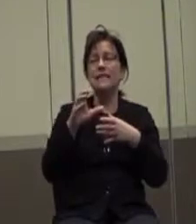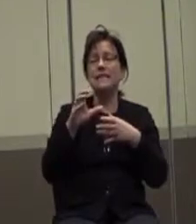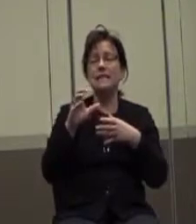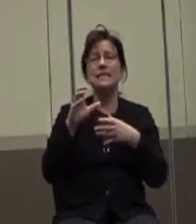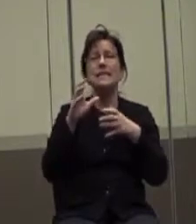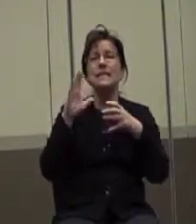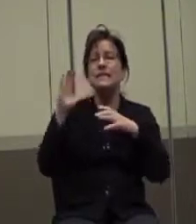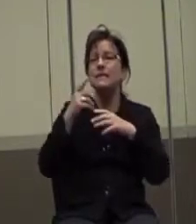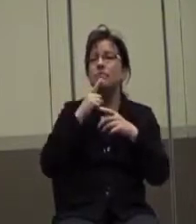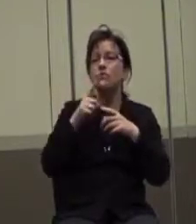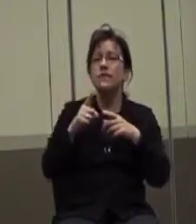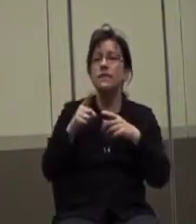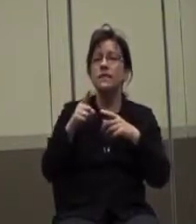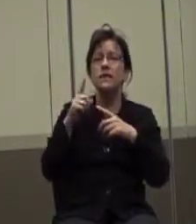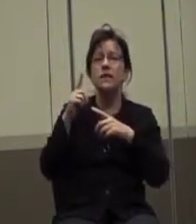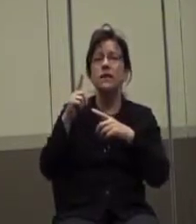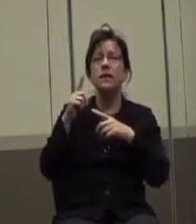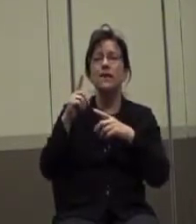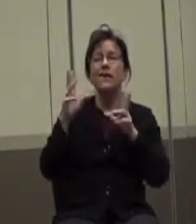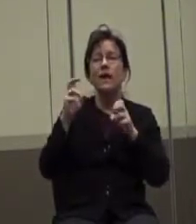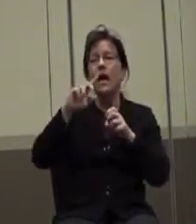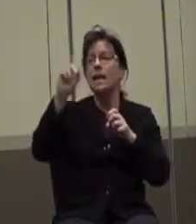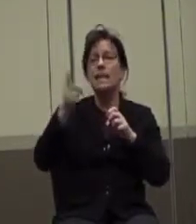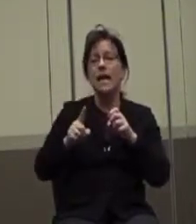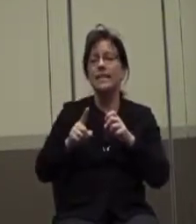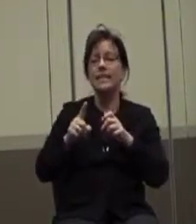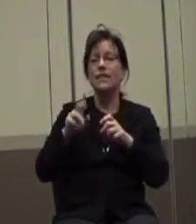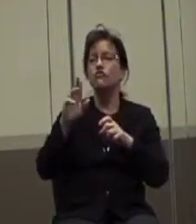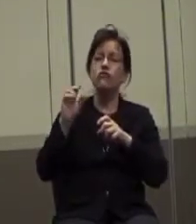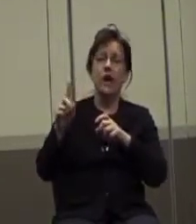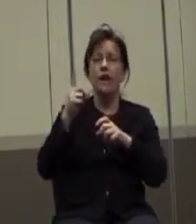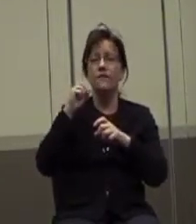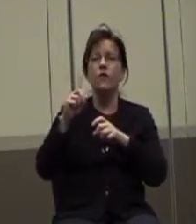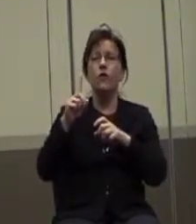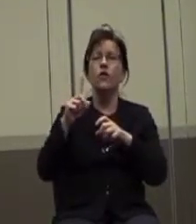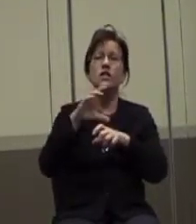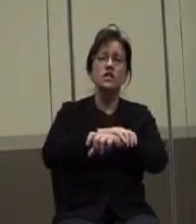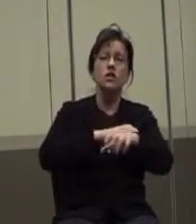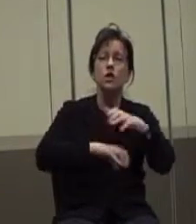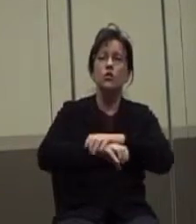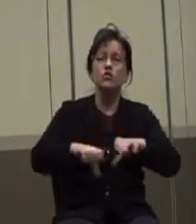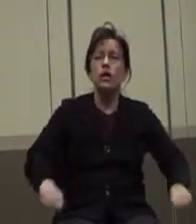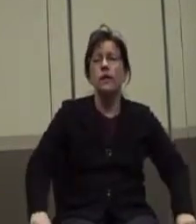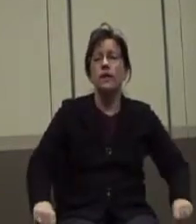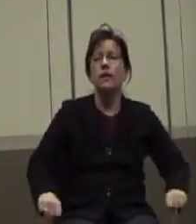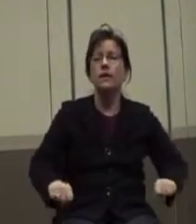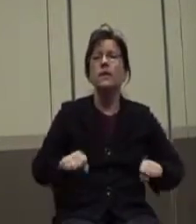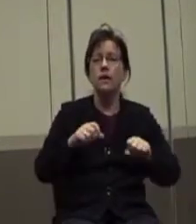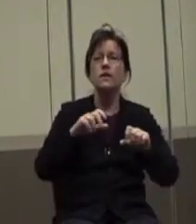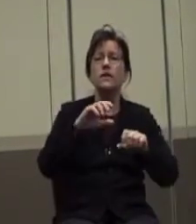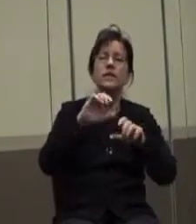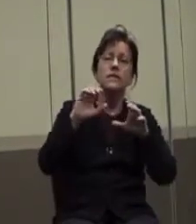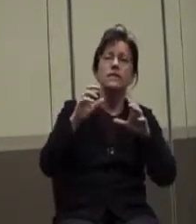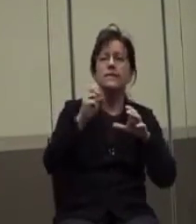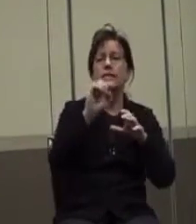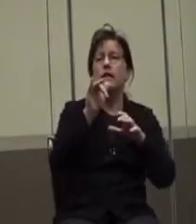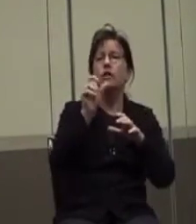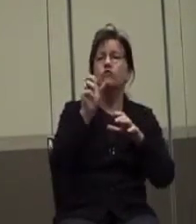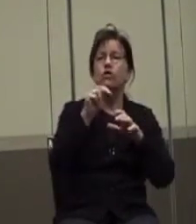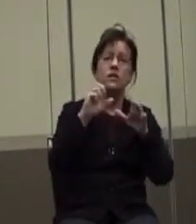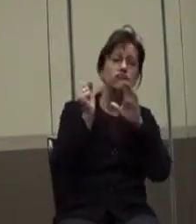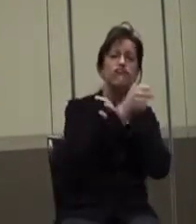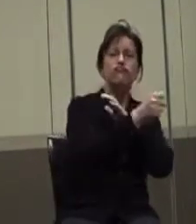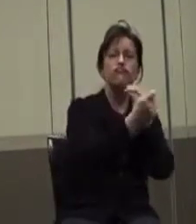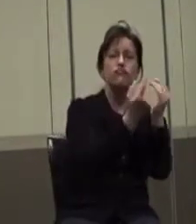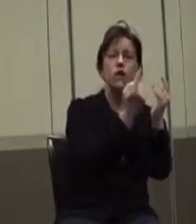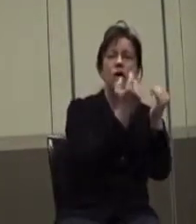to be a lightning rod right now for restraint and seclusion and restraint cases. And preschools